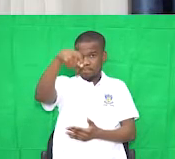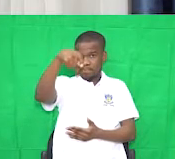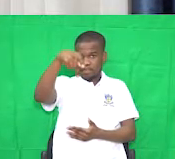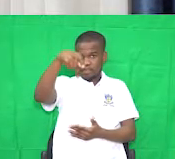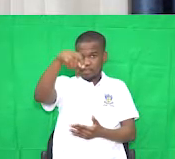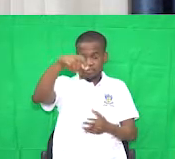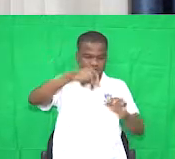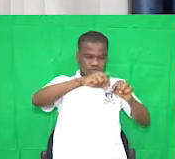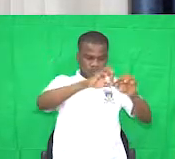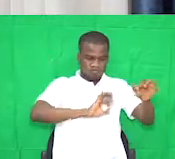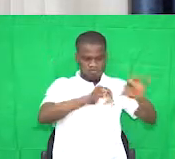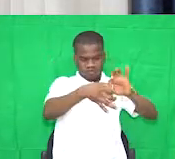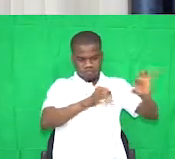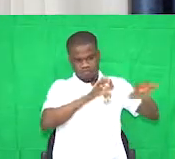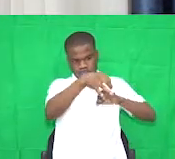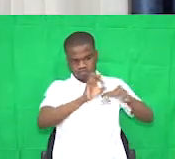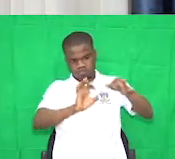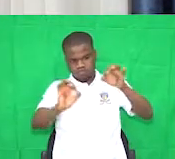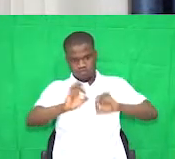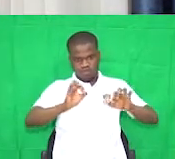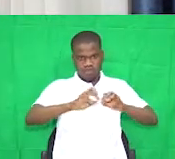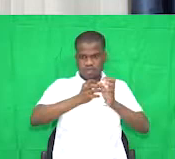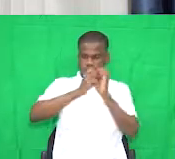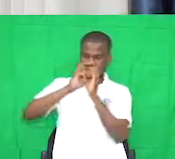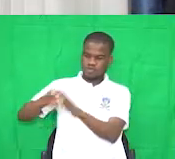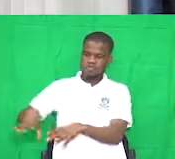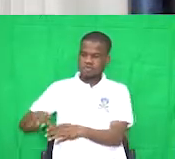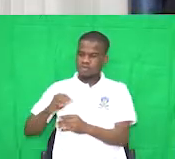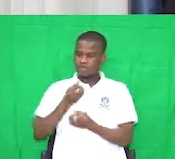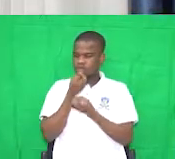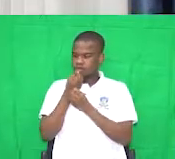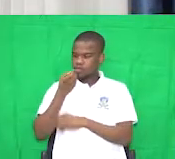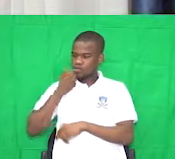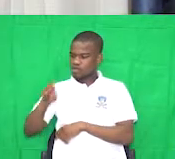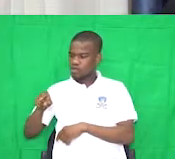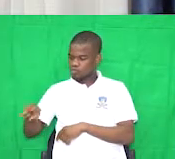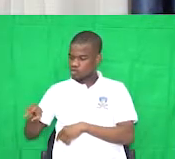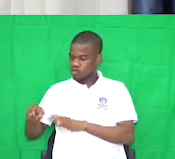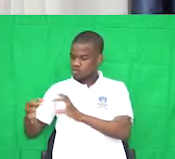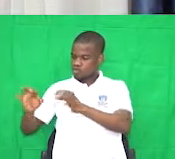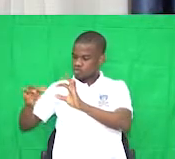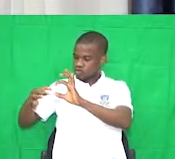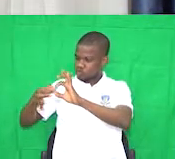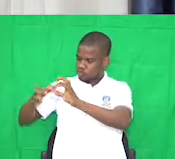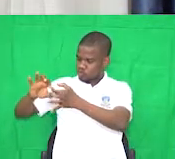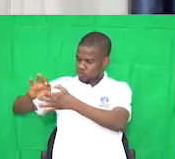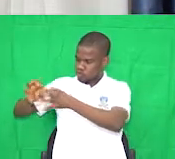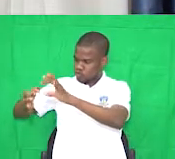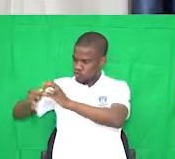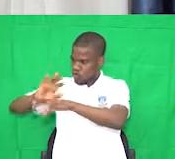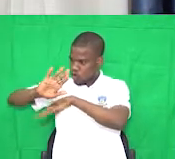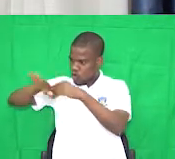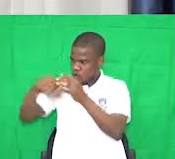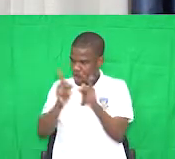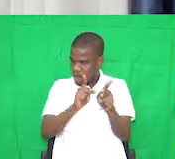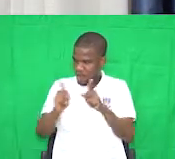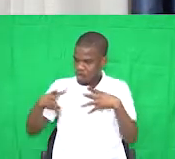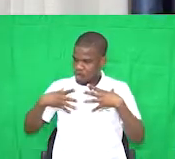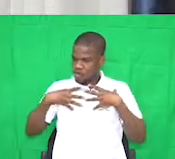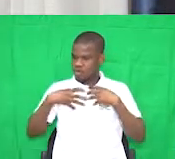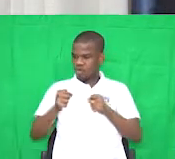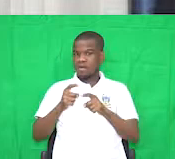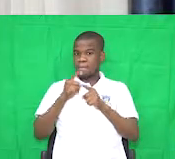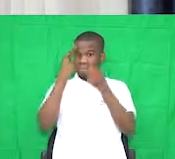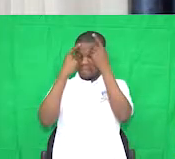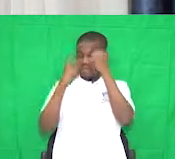says, join all this together. We are seeing the map. Kaboom. The man's understanding is that it's